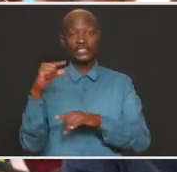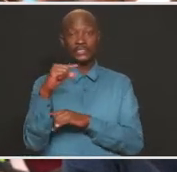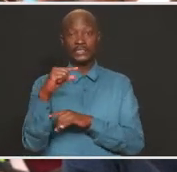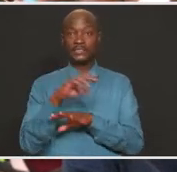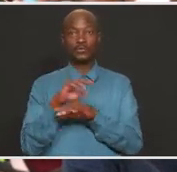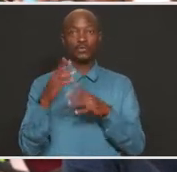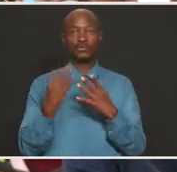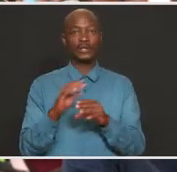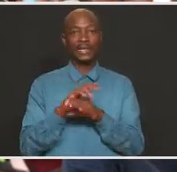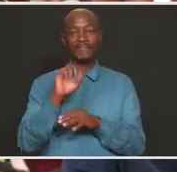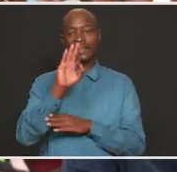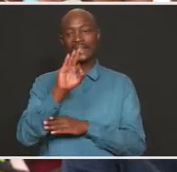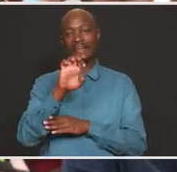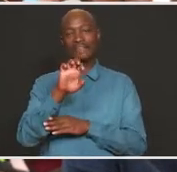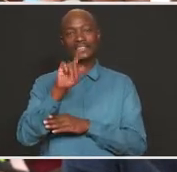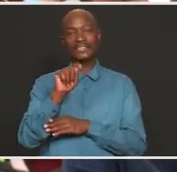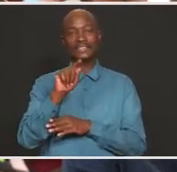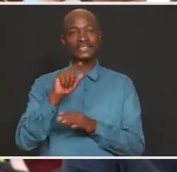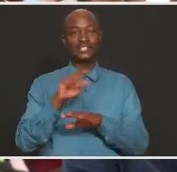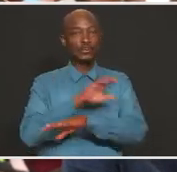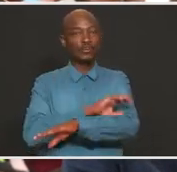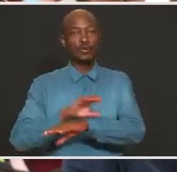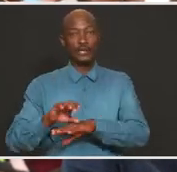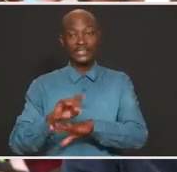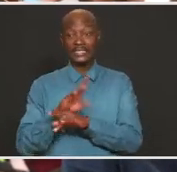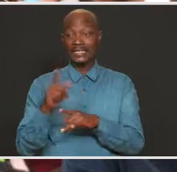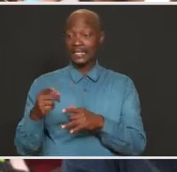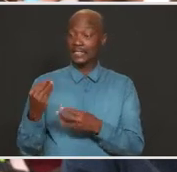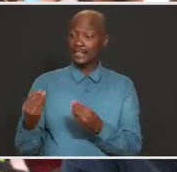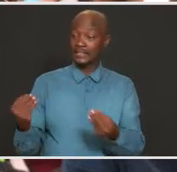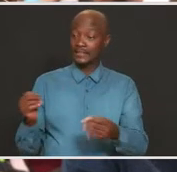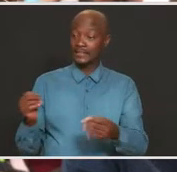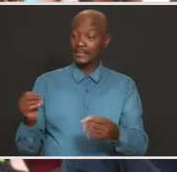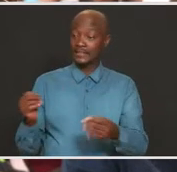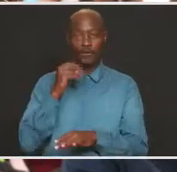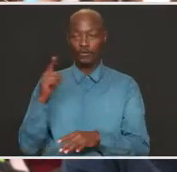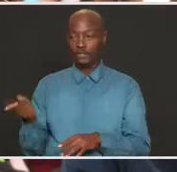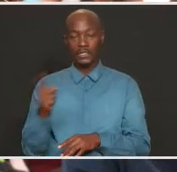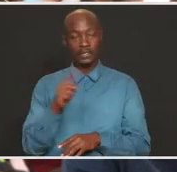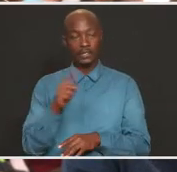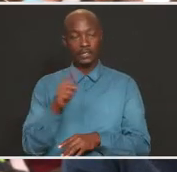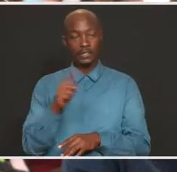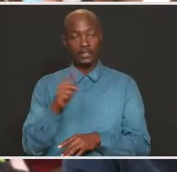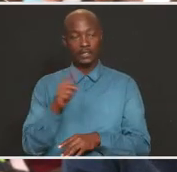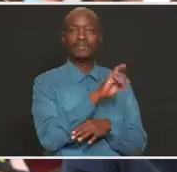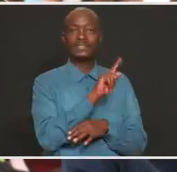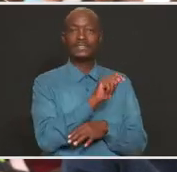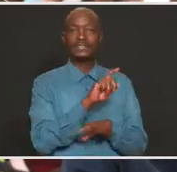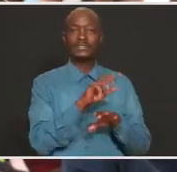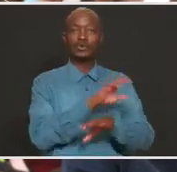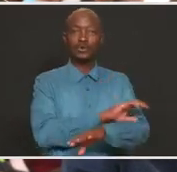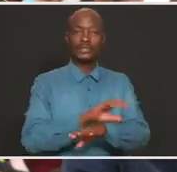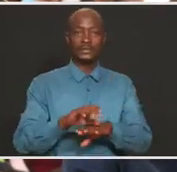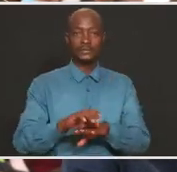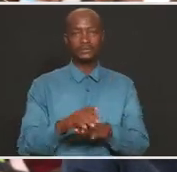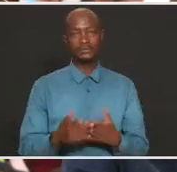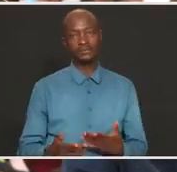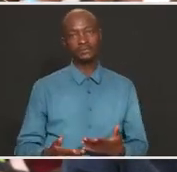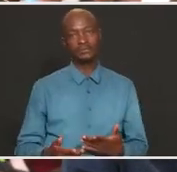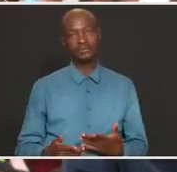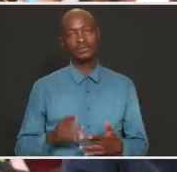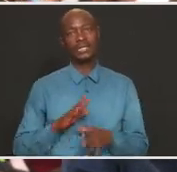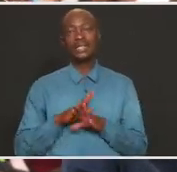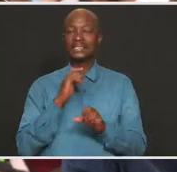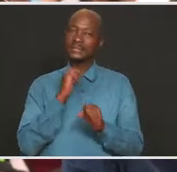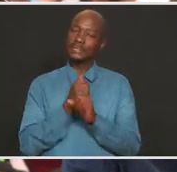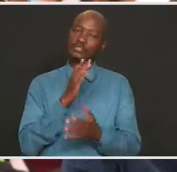so that these kids that they are older to be at the school level they can go to fet college and let's make sure